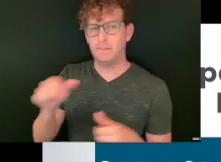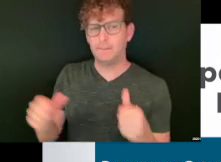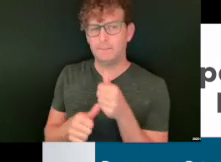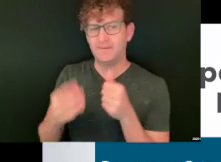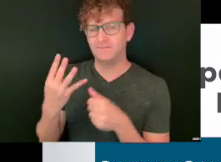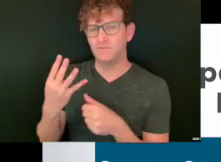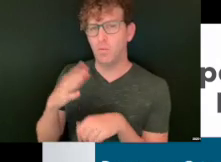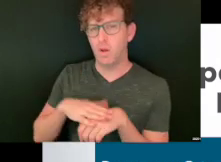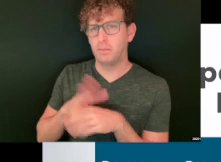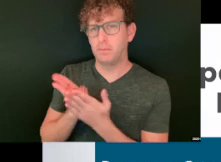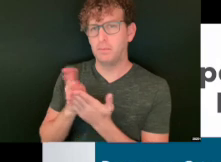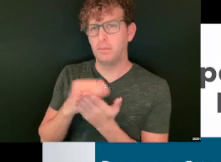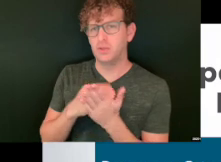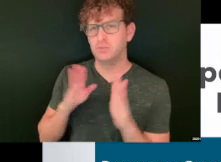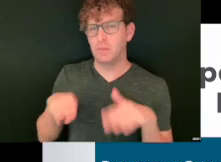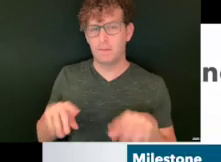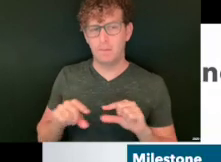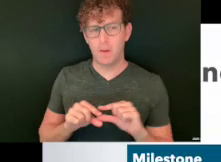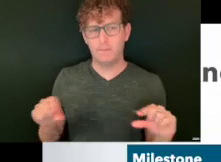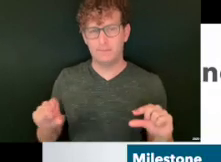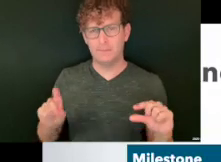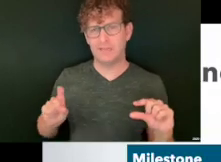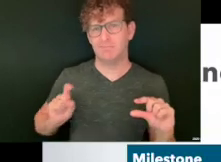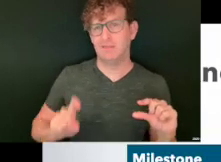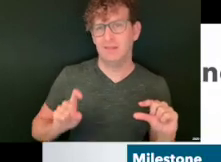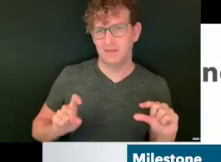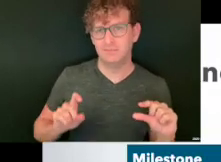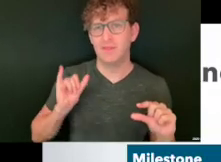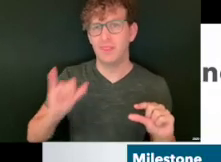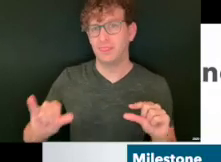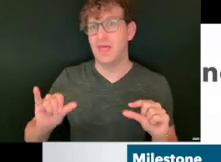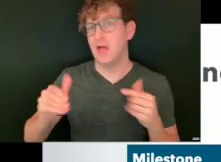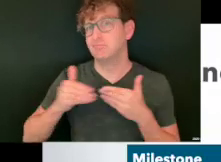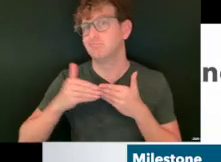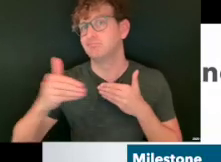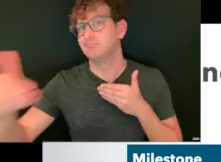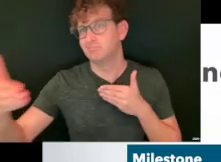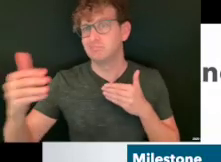So our evening community meetings are held.